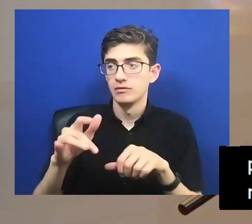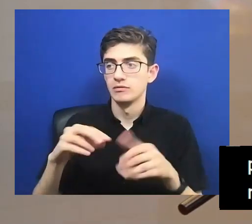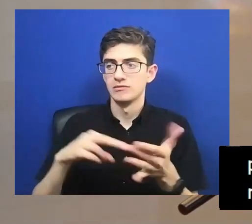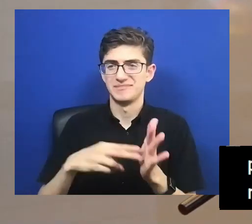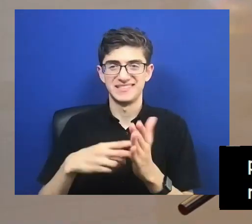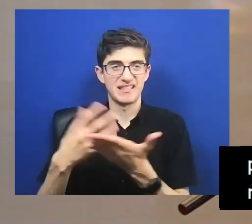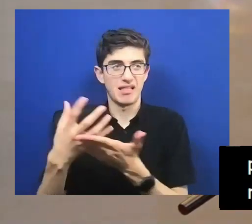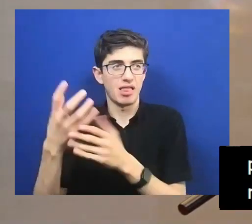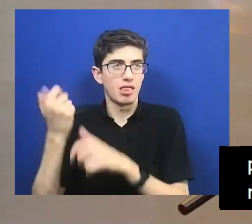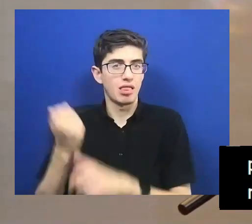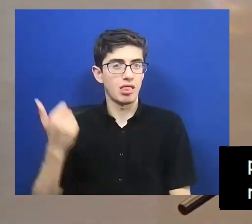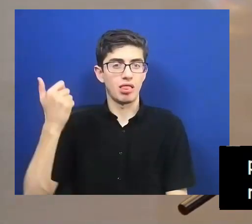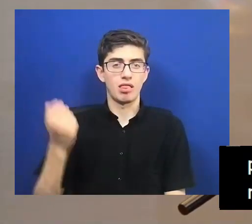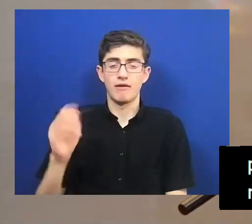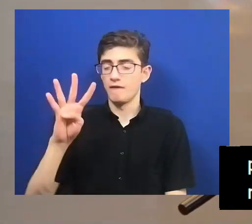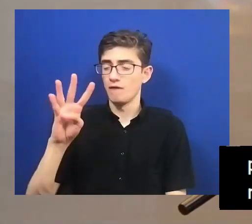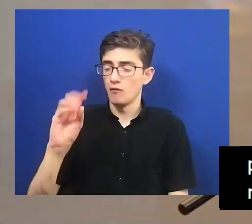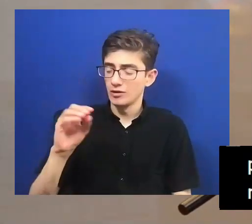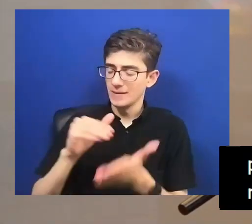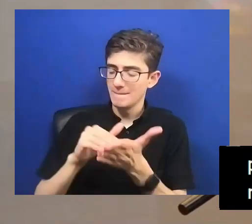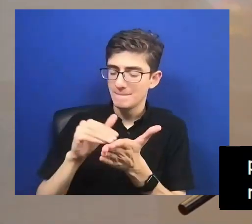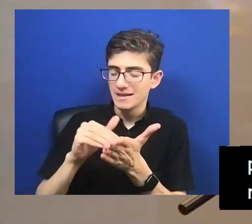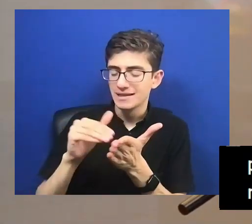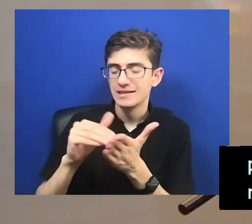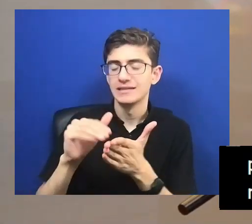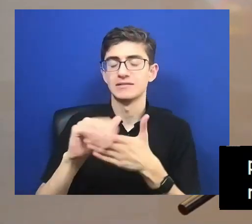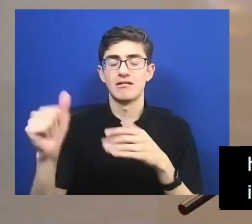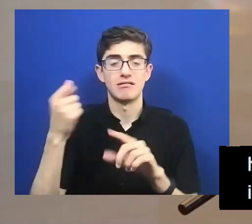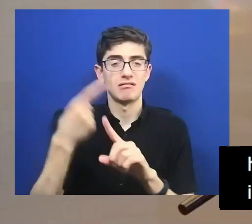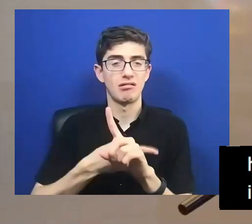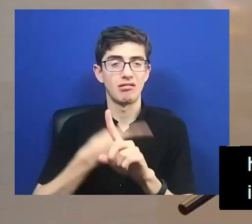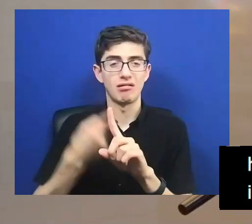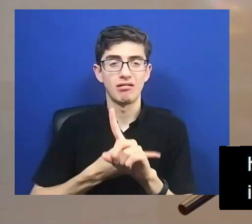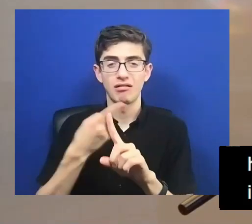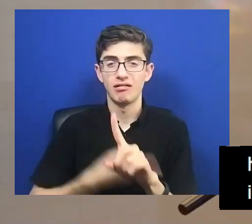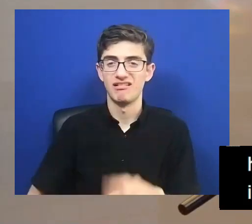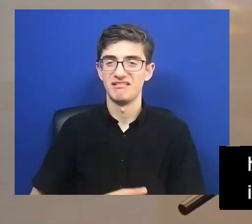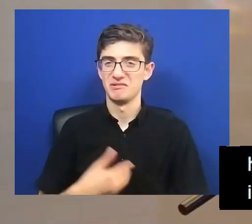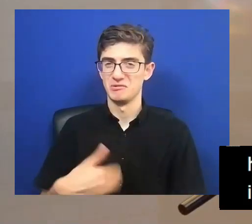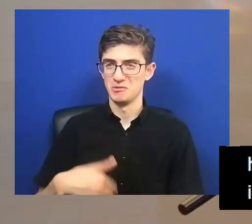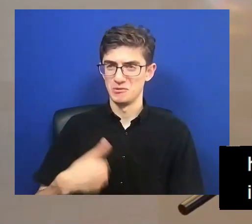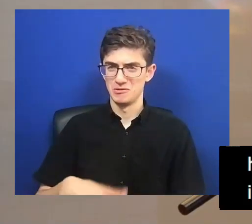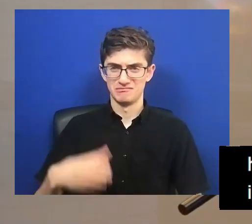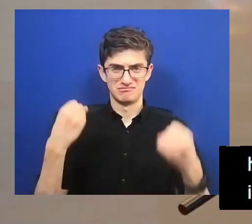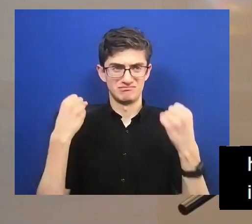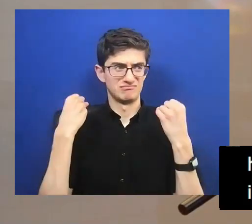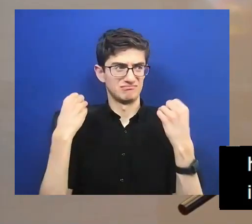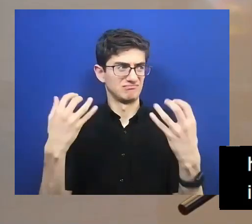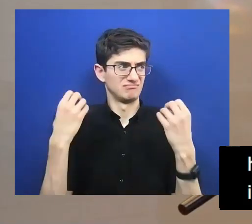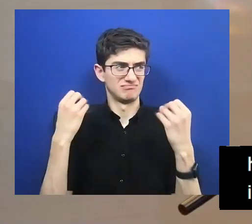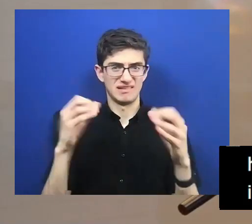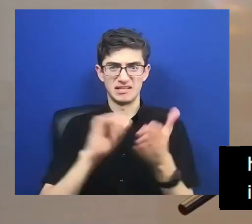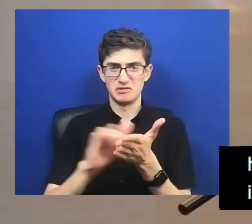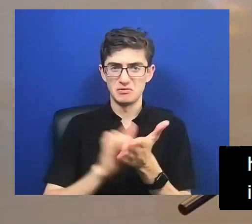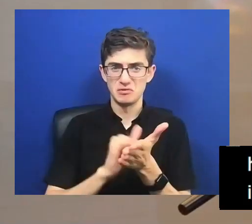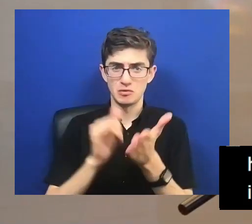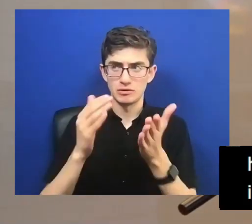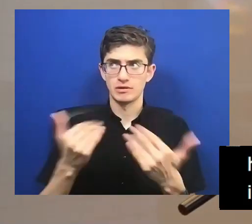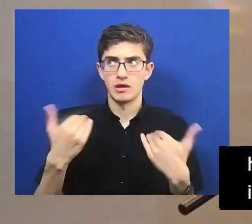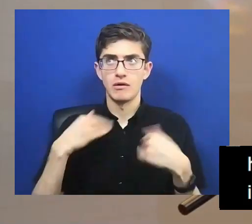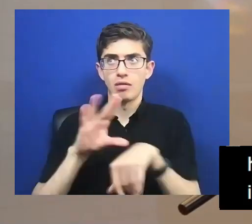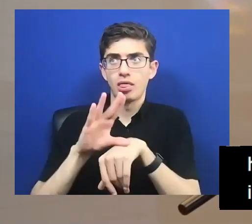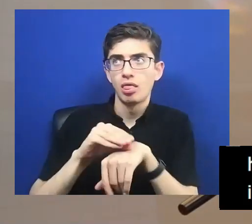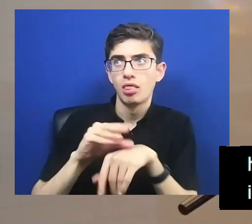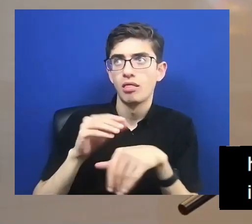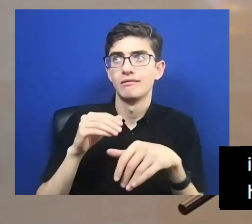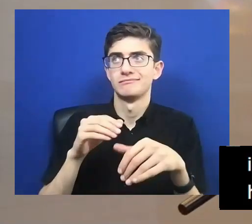federal support each month. That's a game changer for many, many New Yorkers. Now